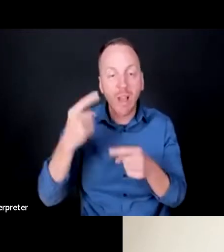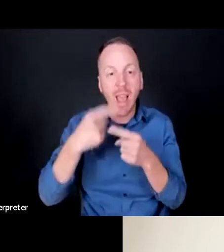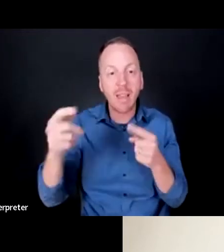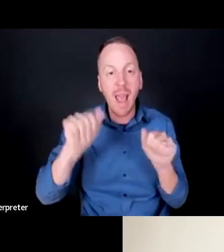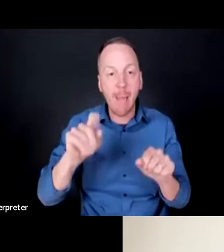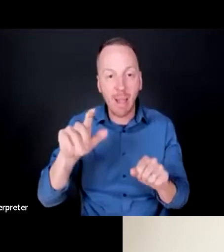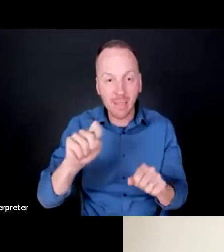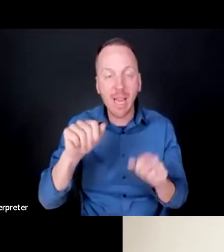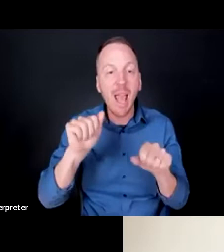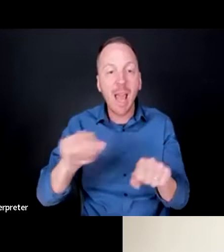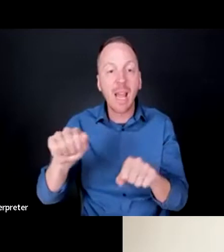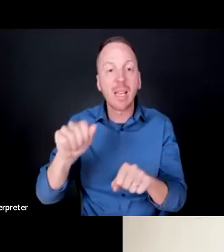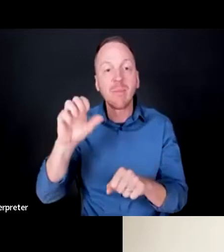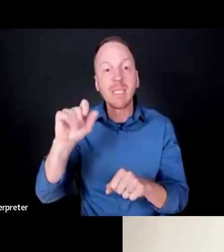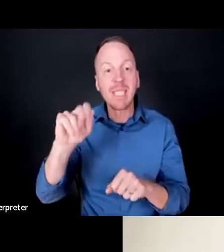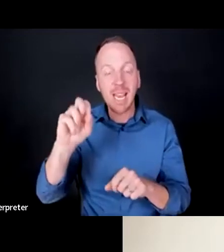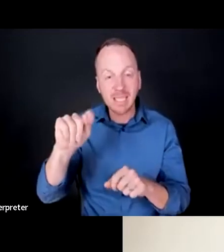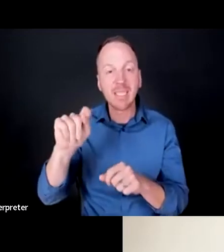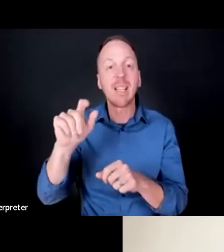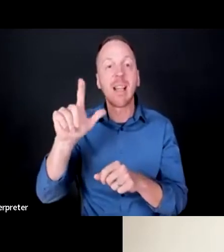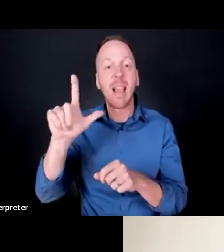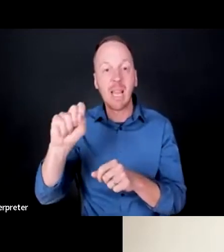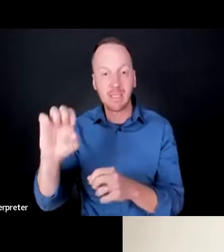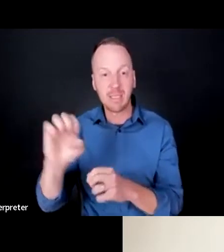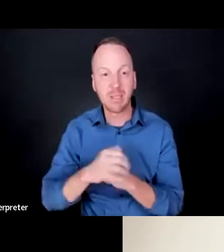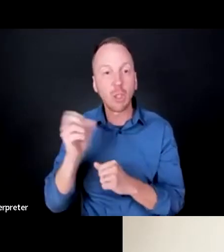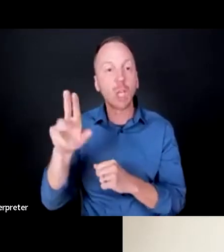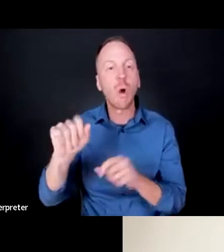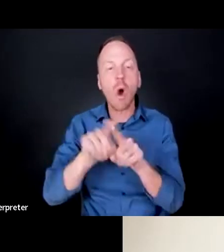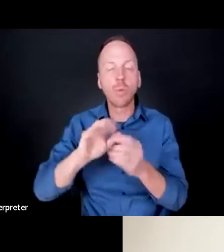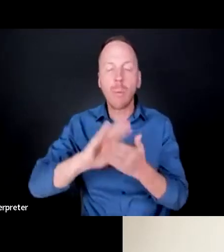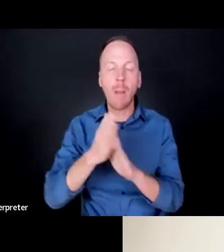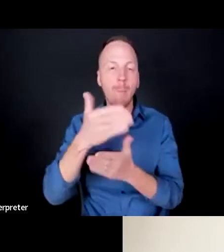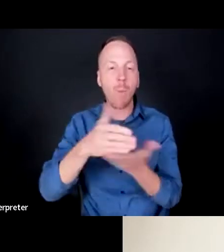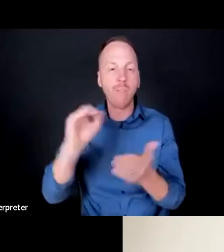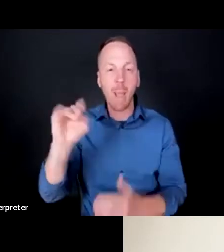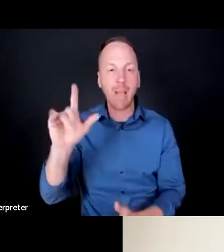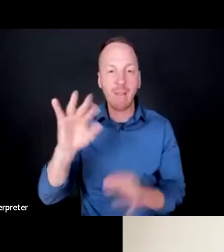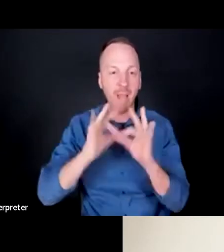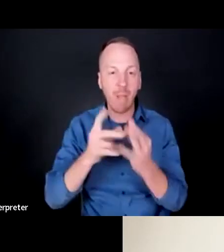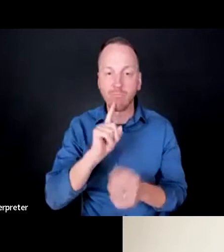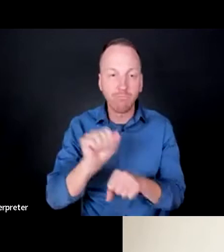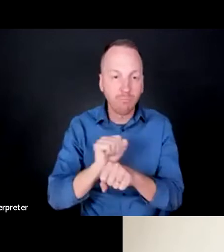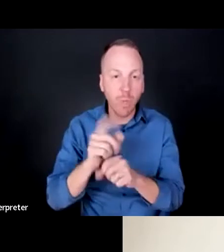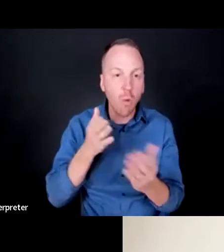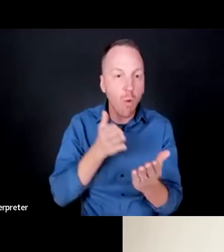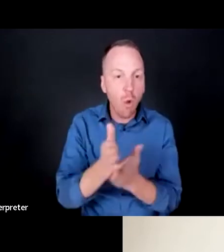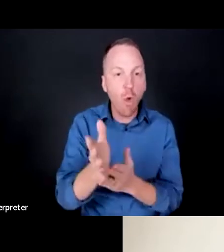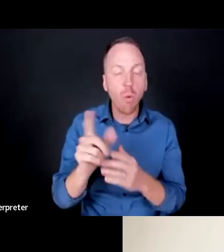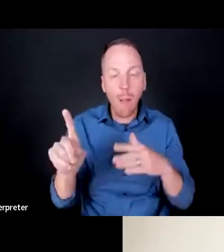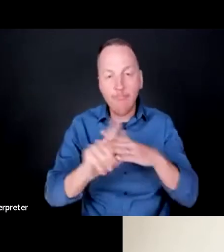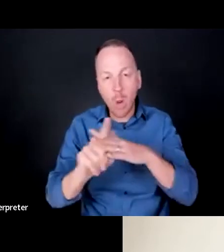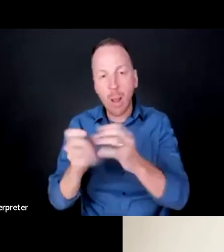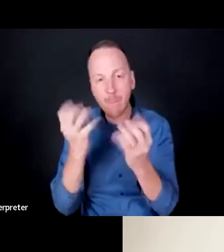and anti-sanist lens. I would say that Joshua has also just become part of the MCAD family through appearing in